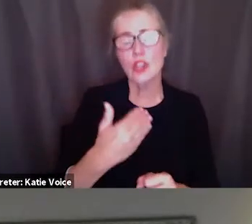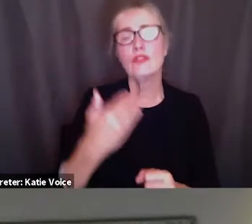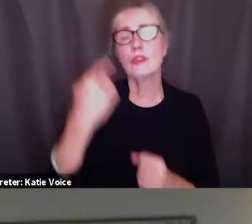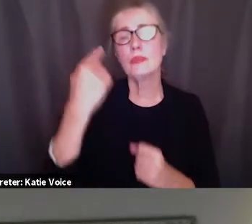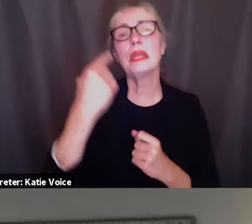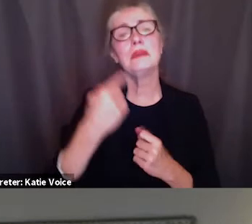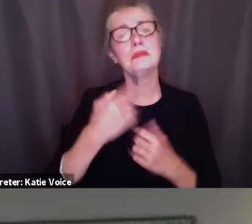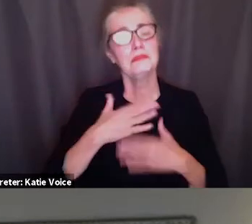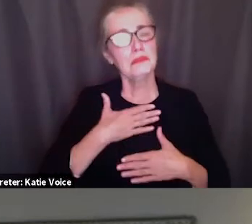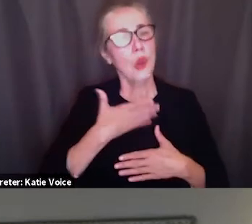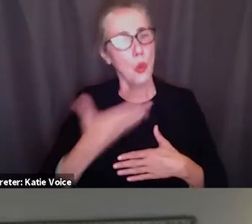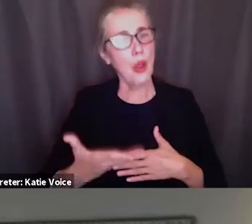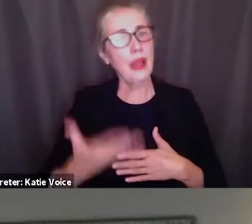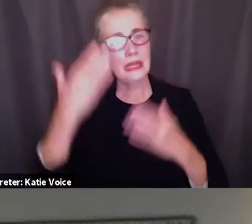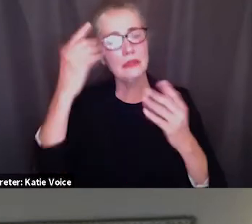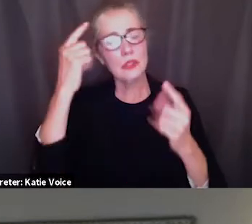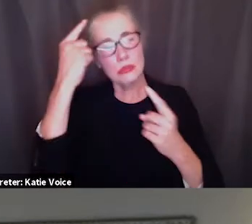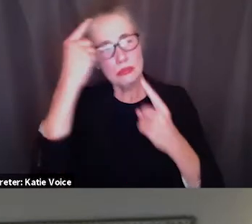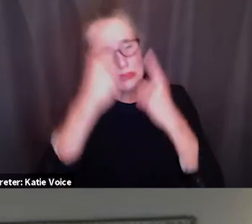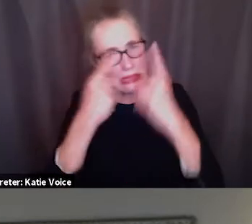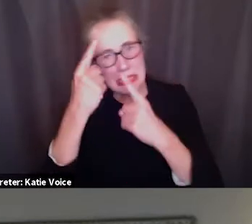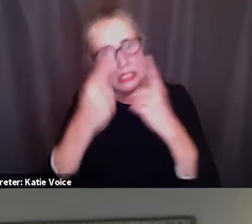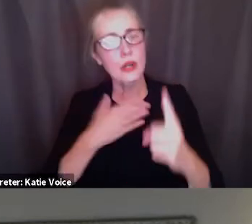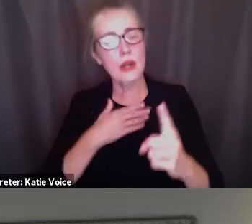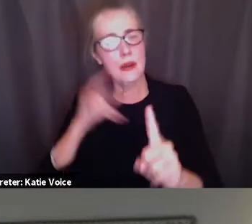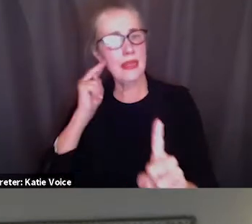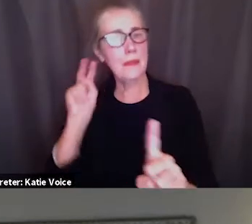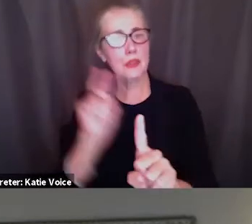perspectives. Time. Thank you.